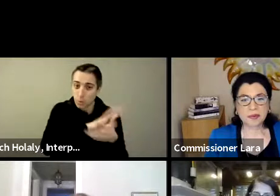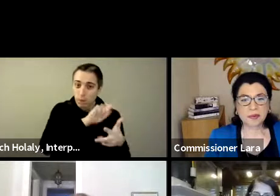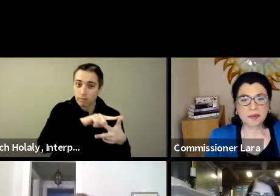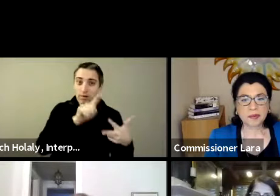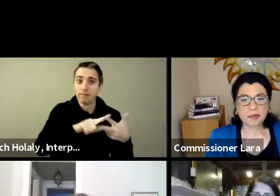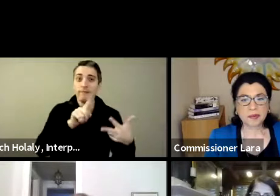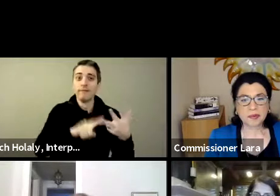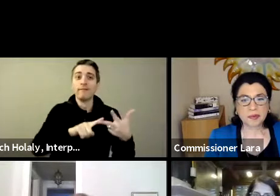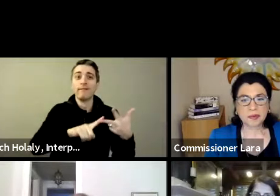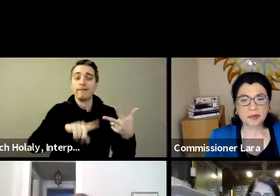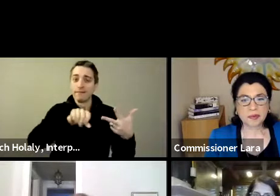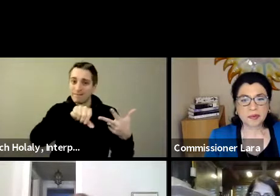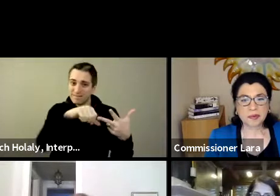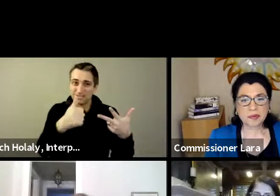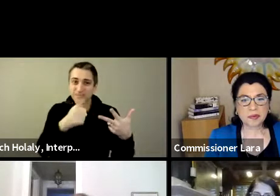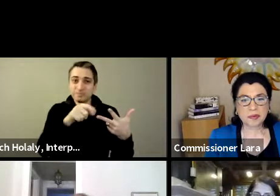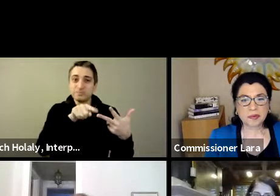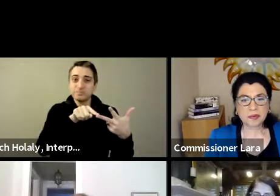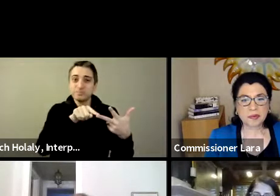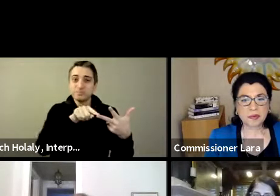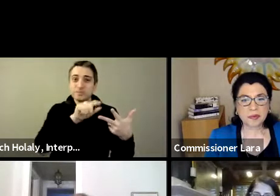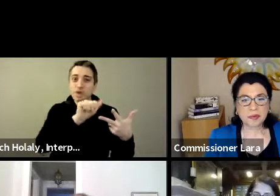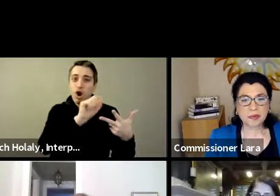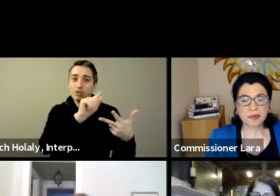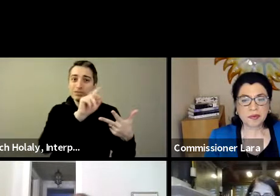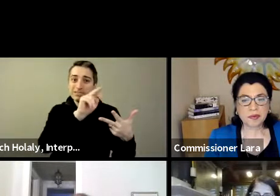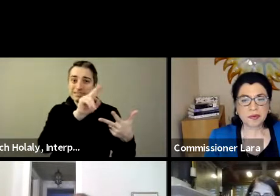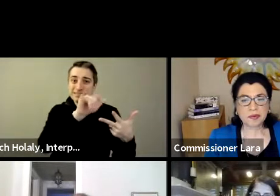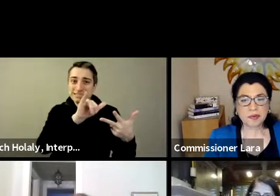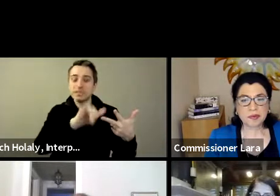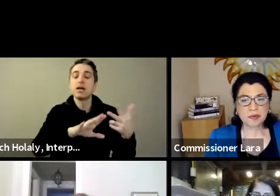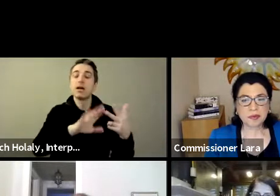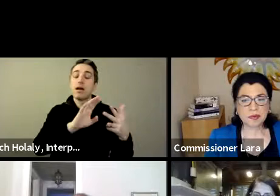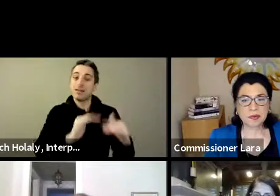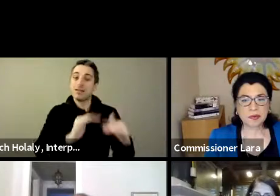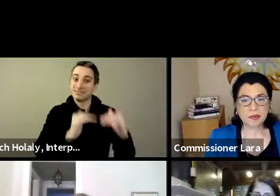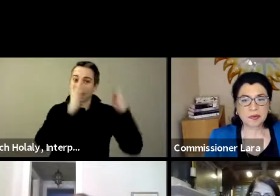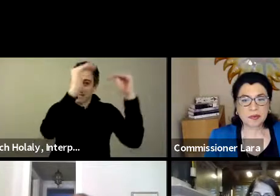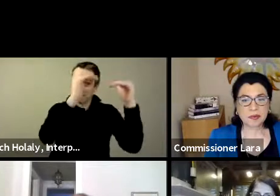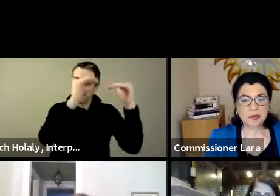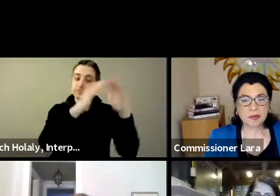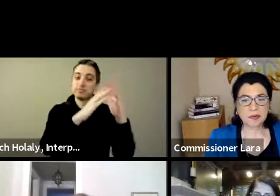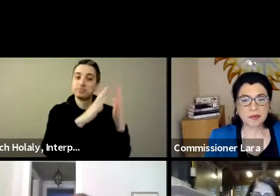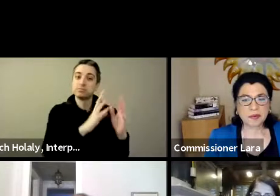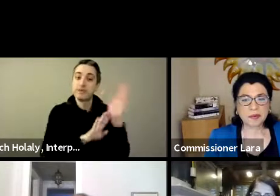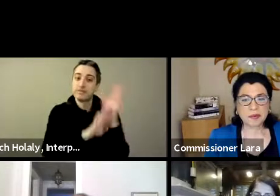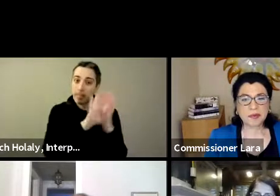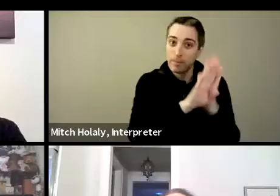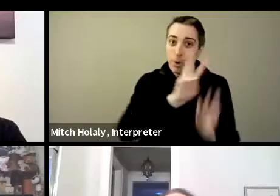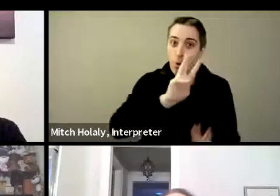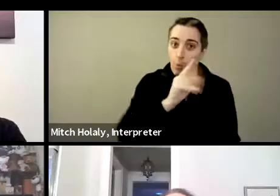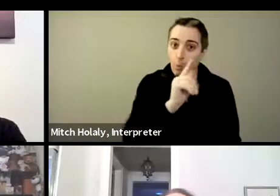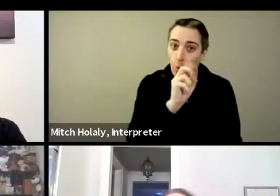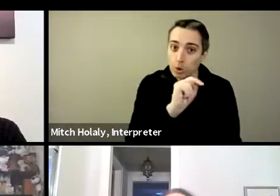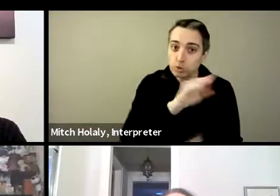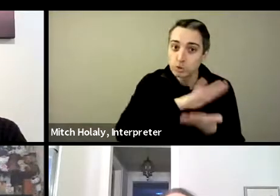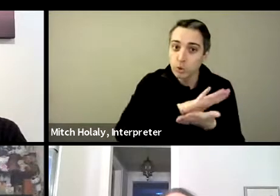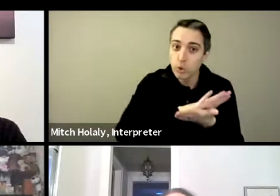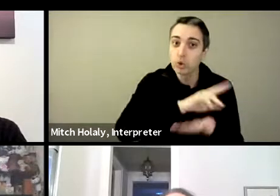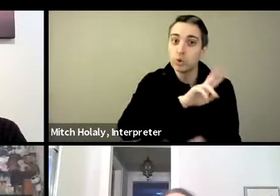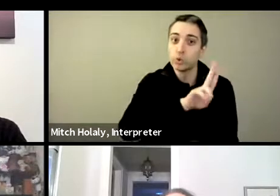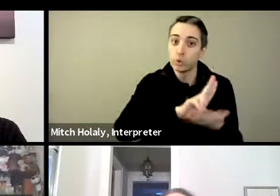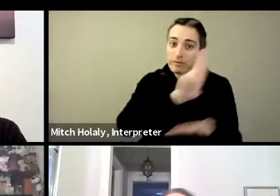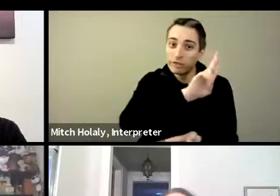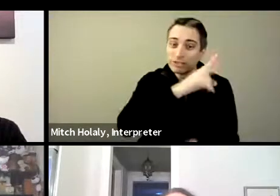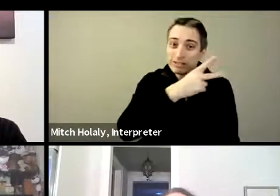Command, the Aristi Institute of Executive Development at the Wharton School of the University of Pennsylvania, and